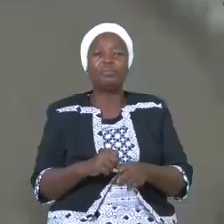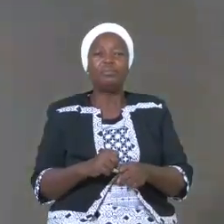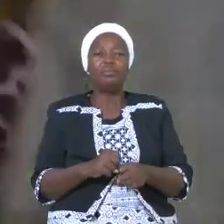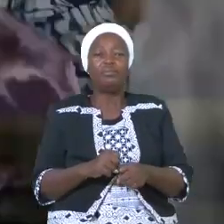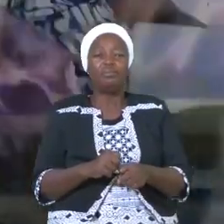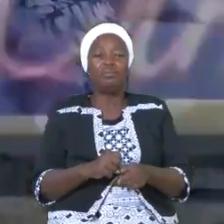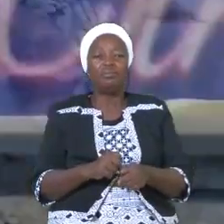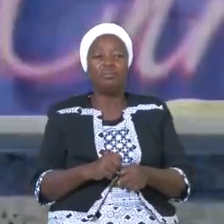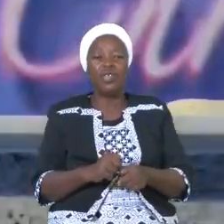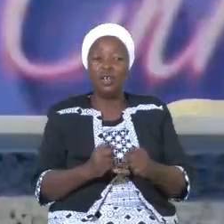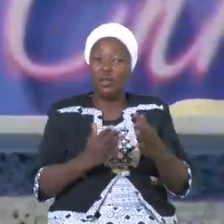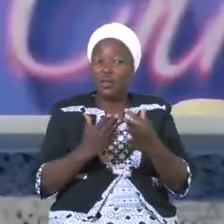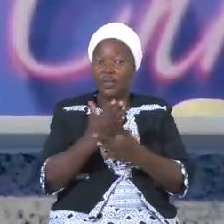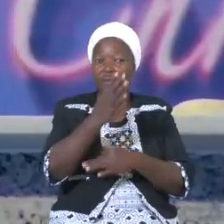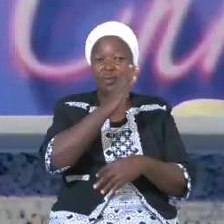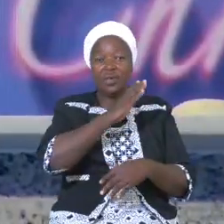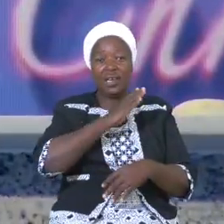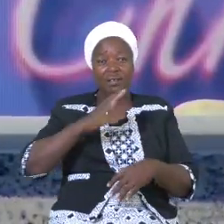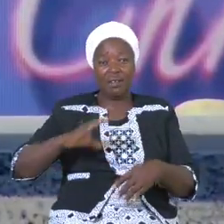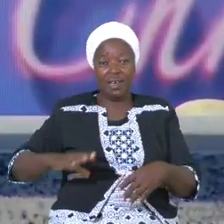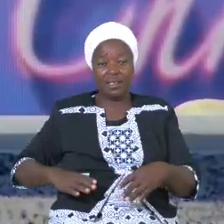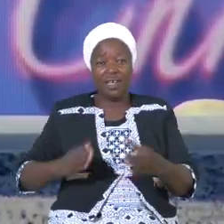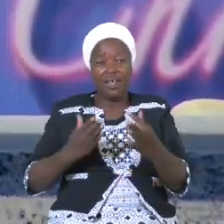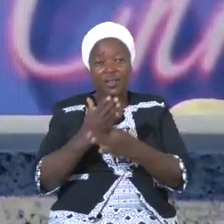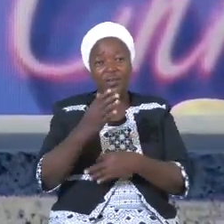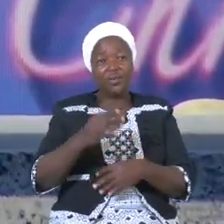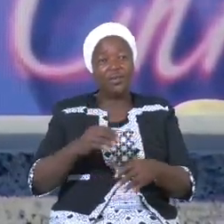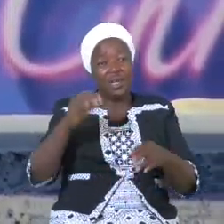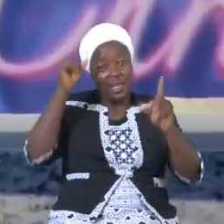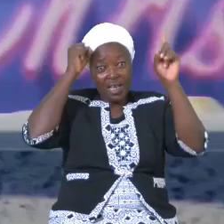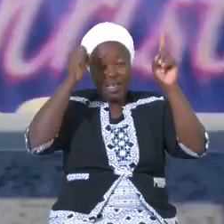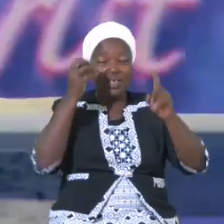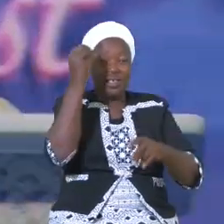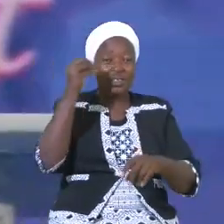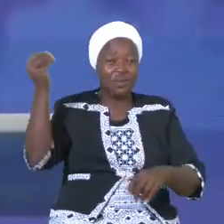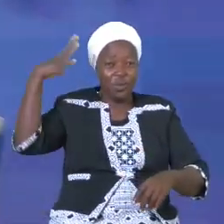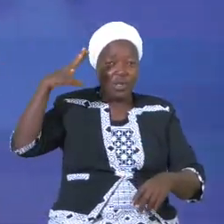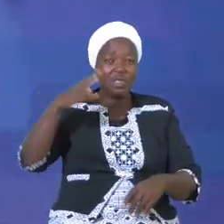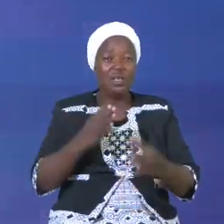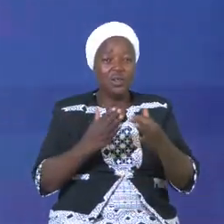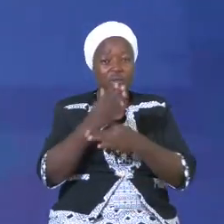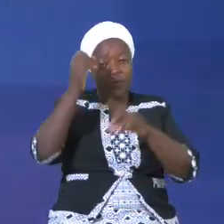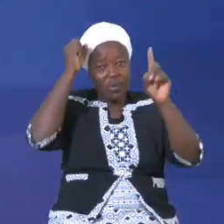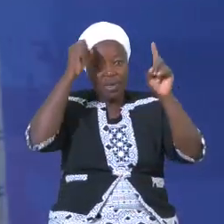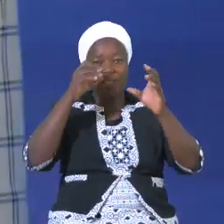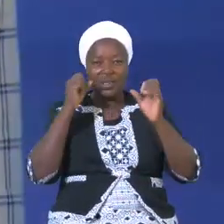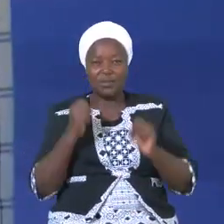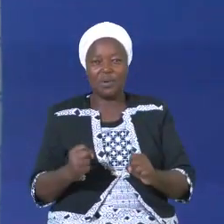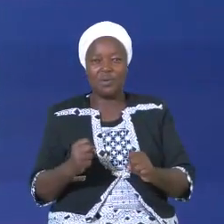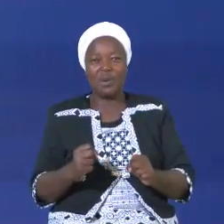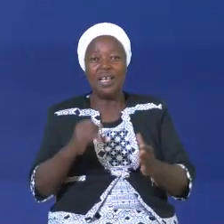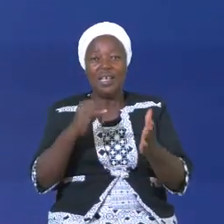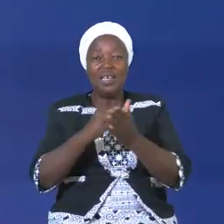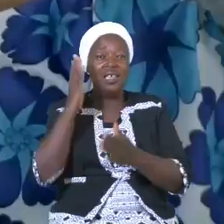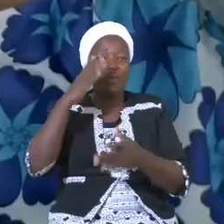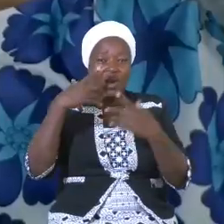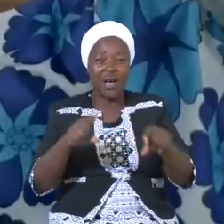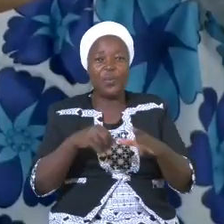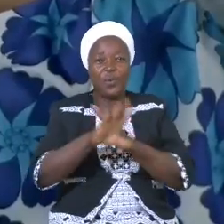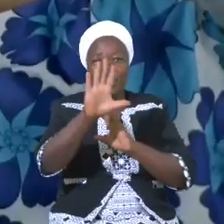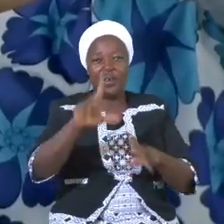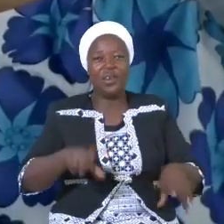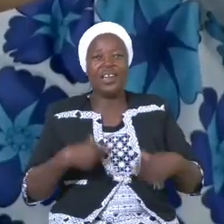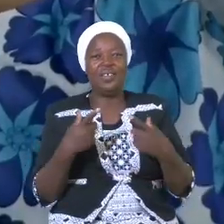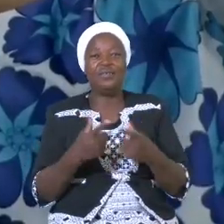through christ through his grace through his power it will happen in your life